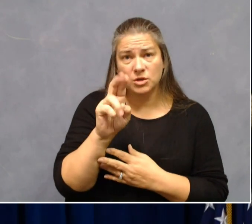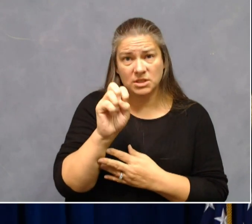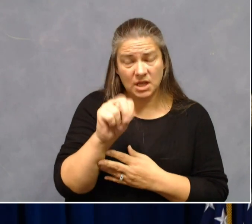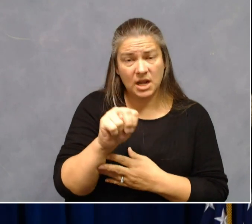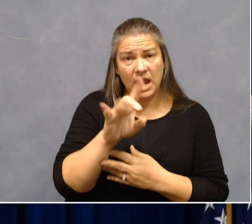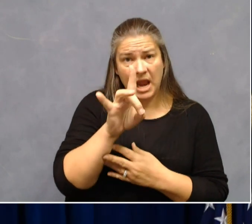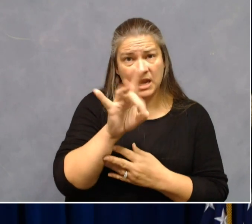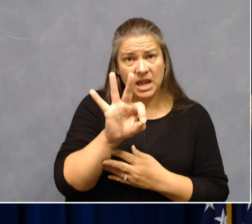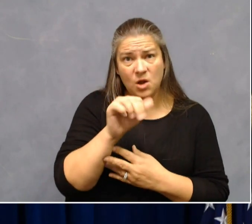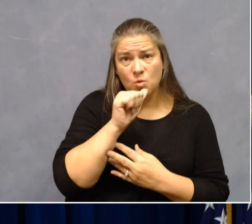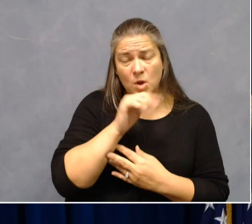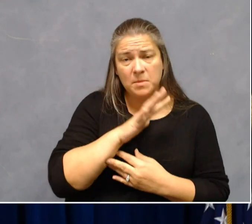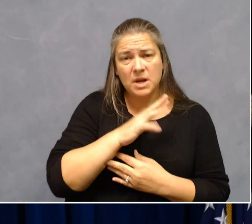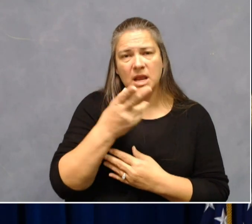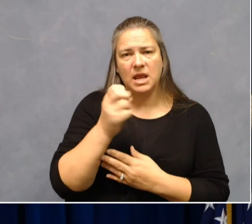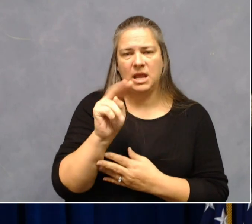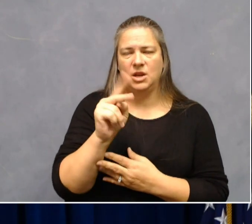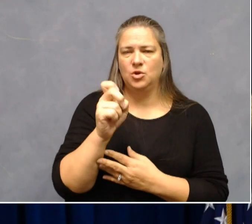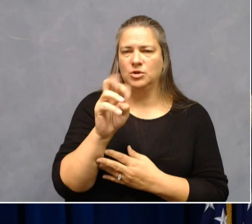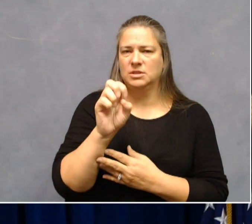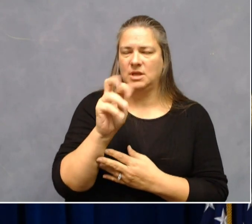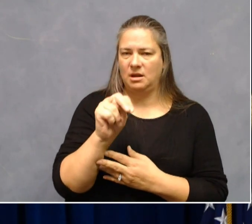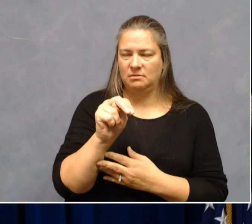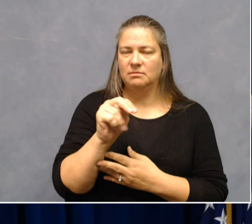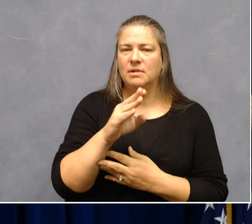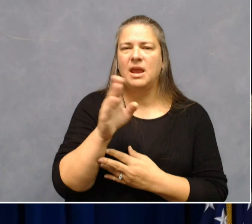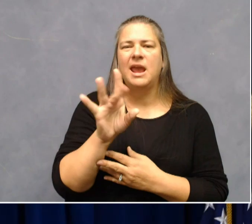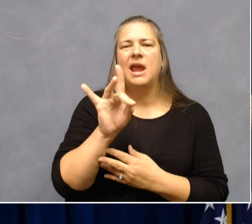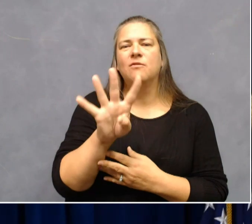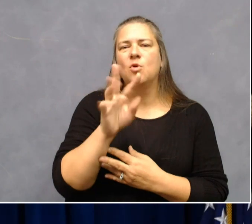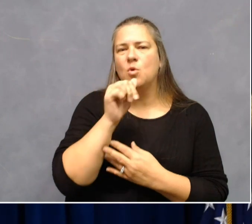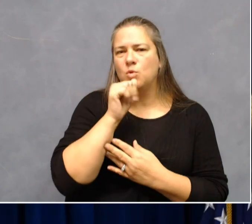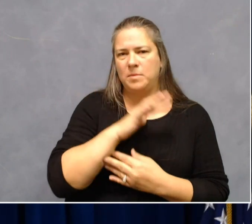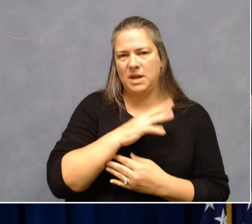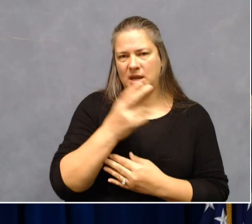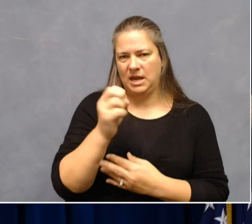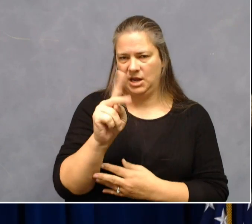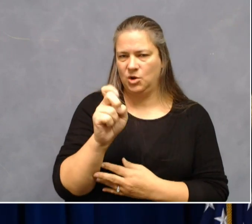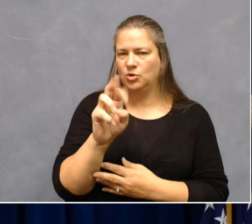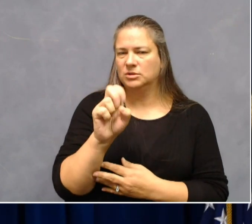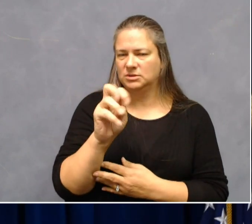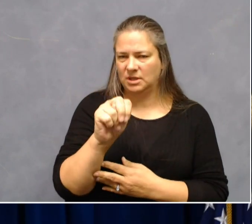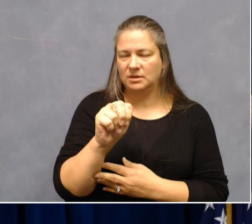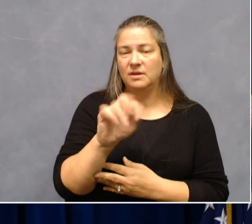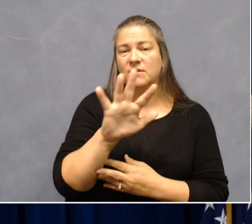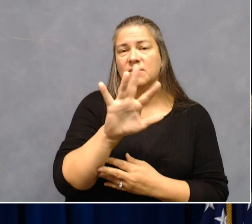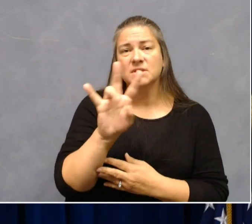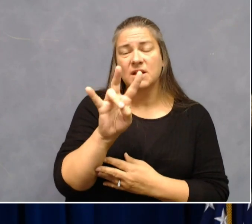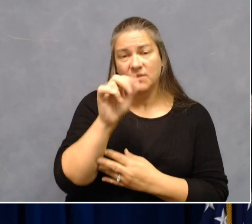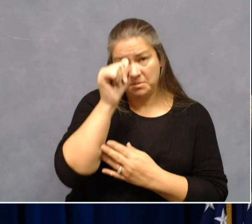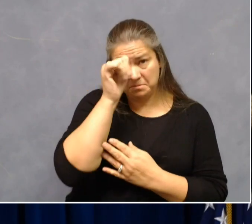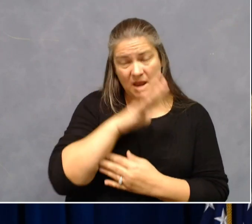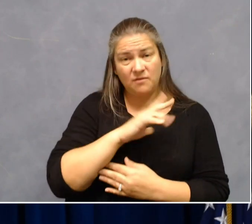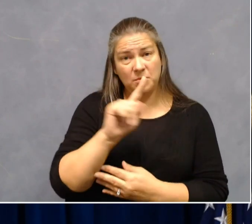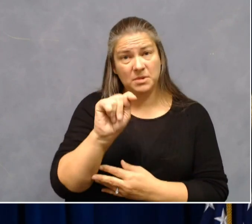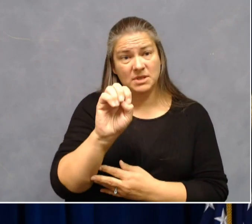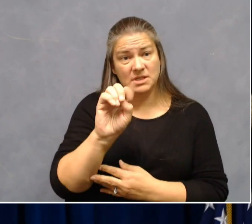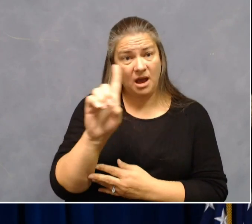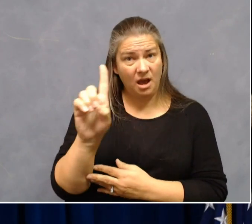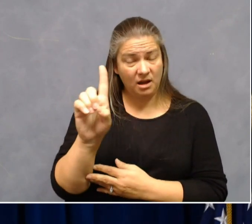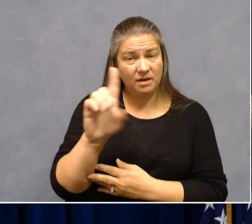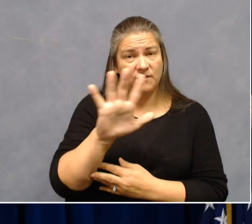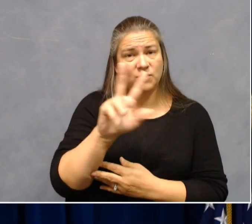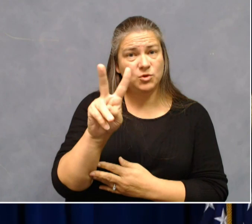89-year-old woman from Henderson, and another 84-year-old from Henderson. 57-year-old man from Todd, 52-year-old male